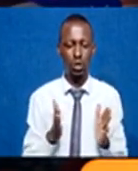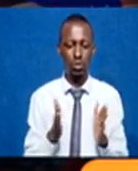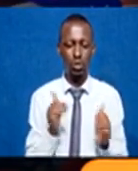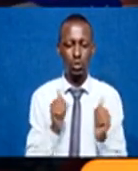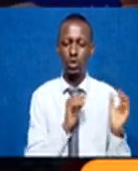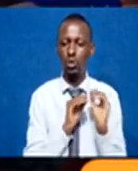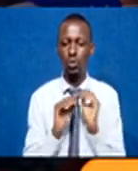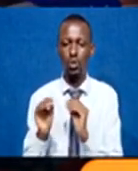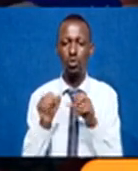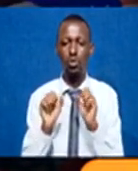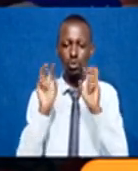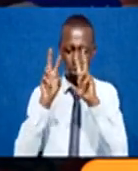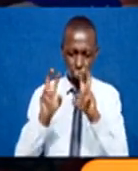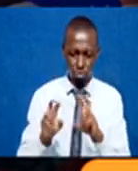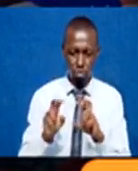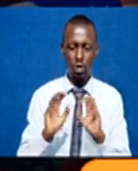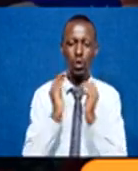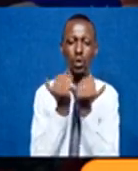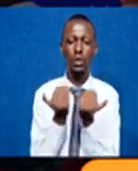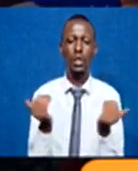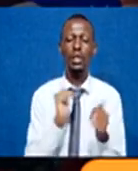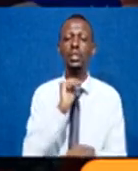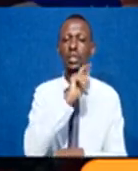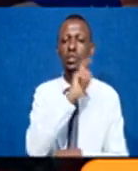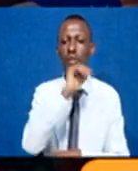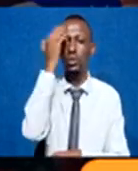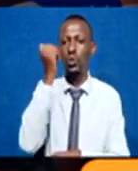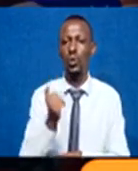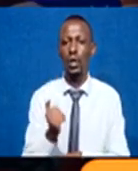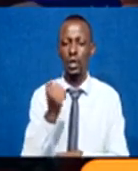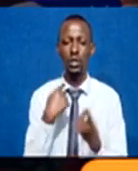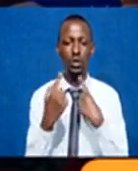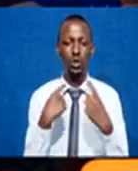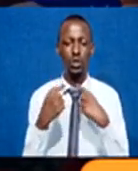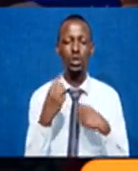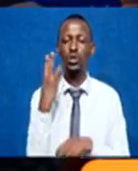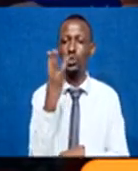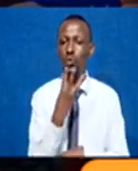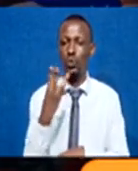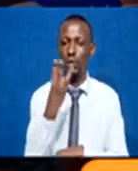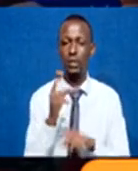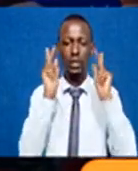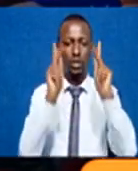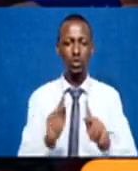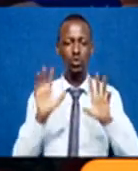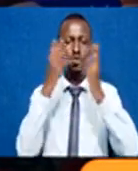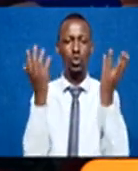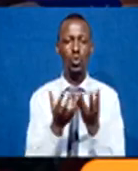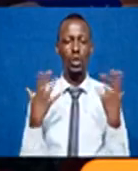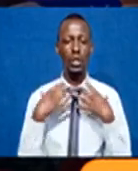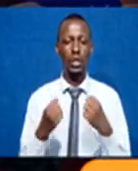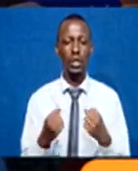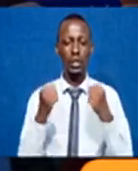child mortalities. Speaking at the KEMRI Center for Global Health in Kisumu on Wednesday, KEMRI Acting Director General